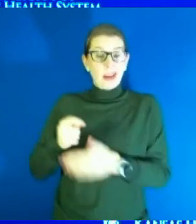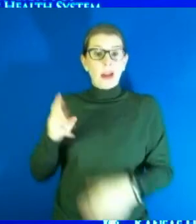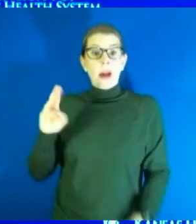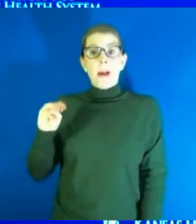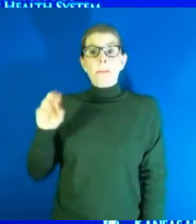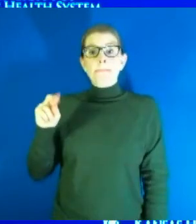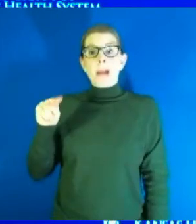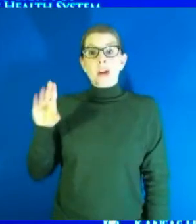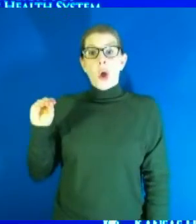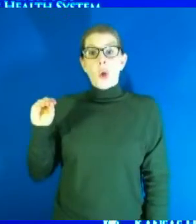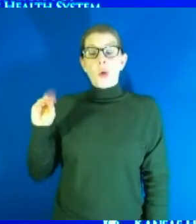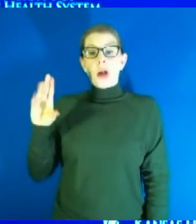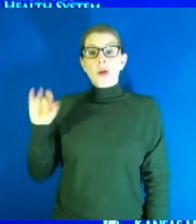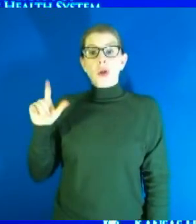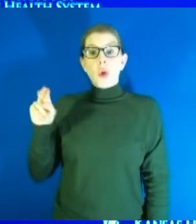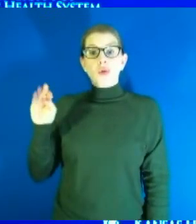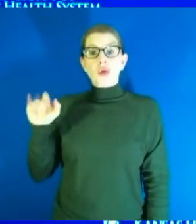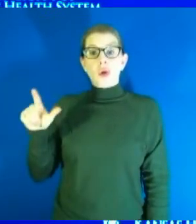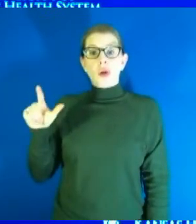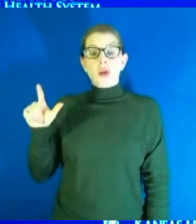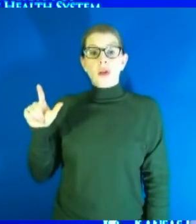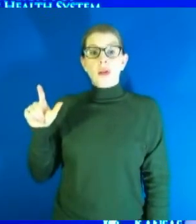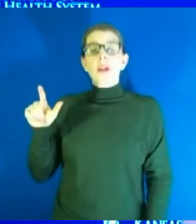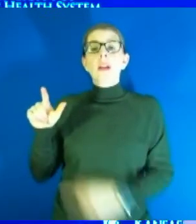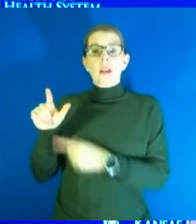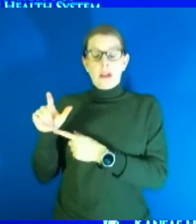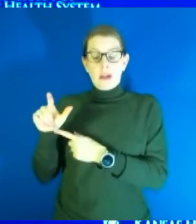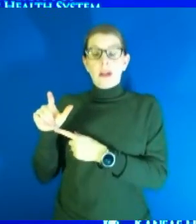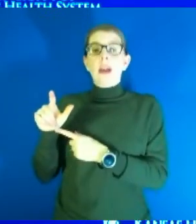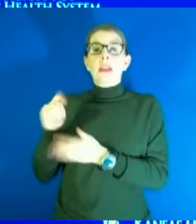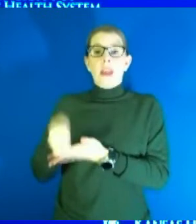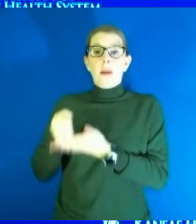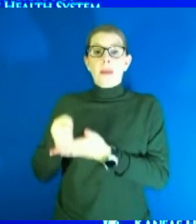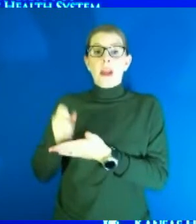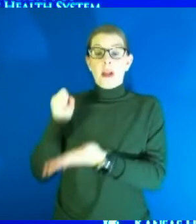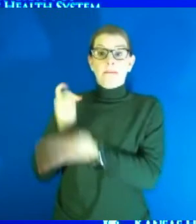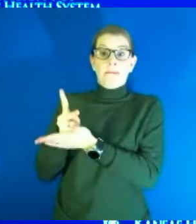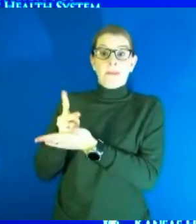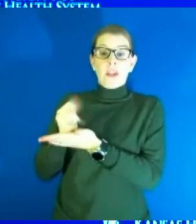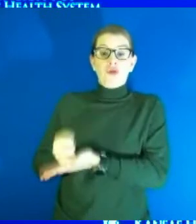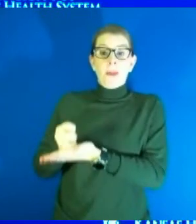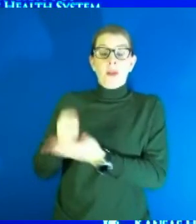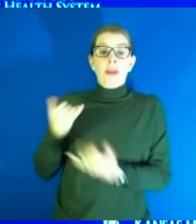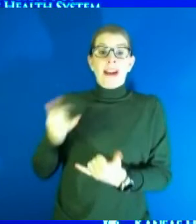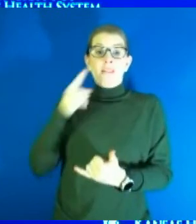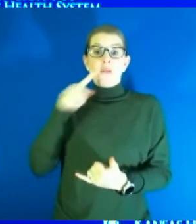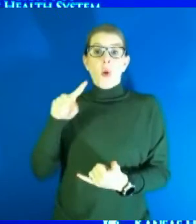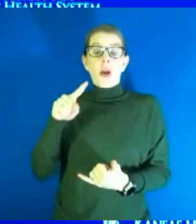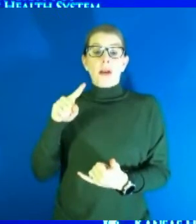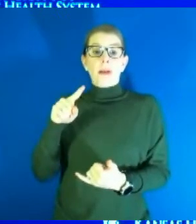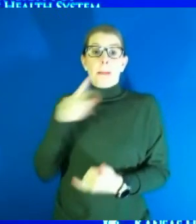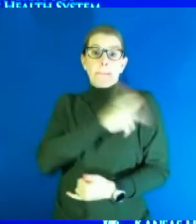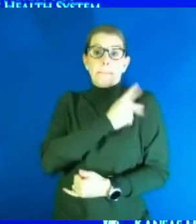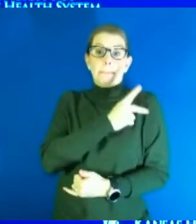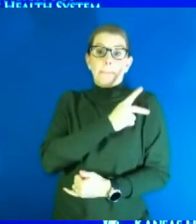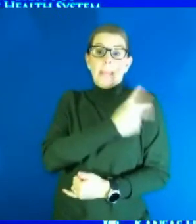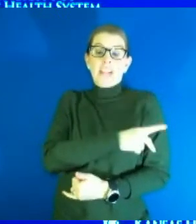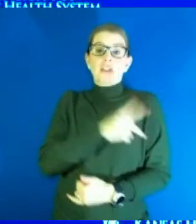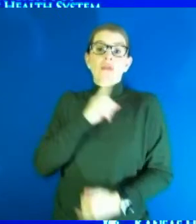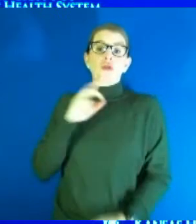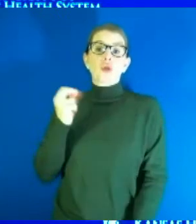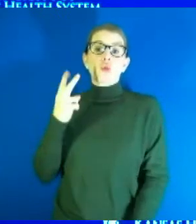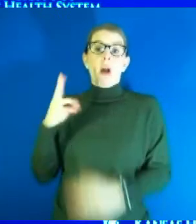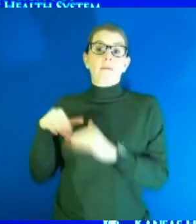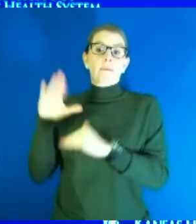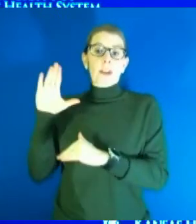the EU8 or authorized, emergency use authorized treatments right now are really for those patients that are 12 and over, and I